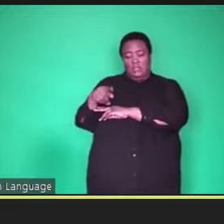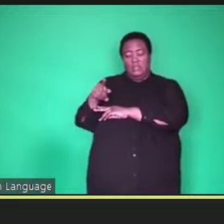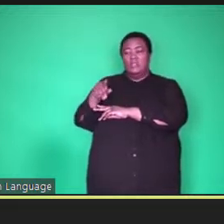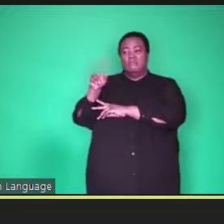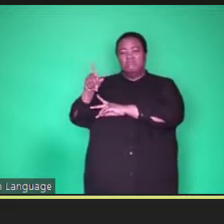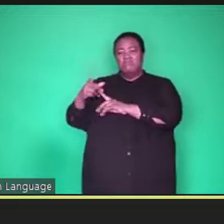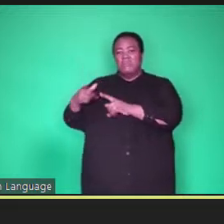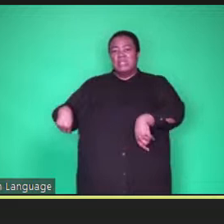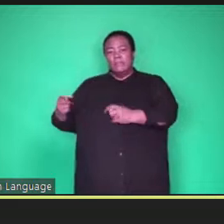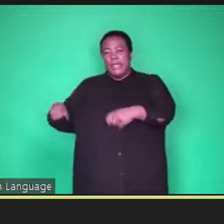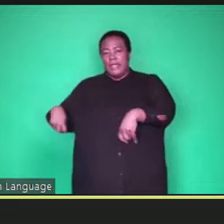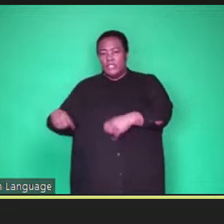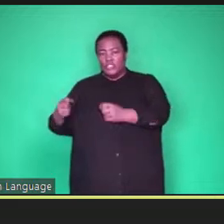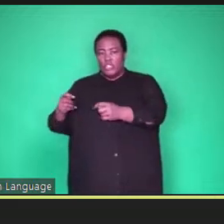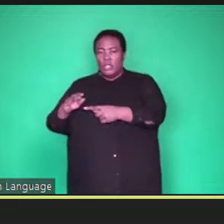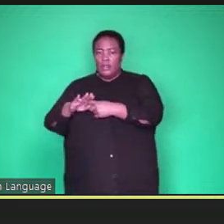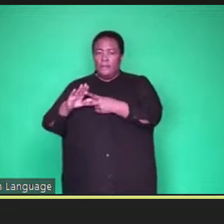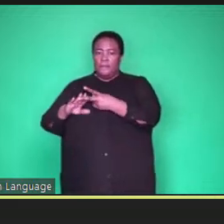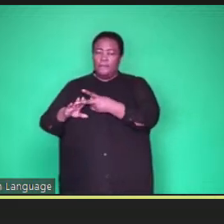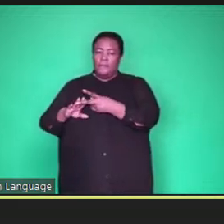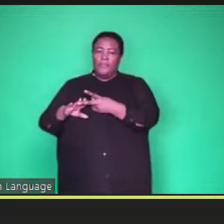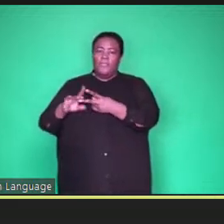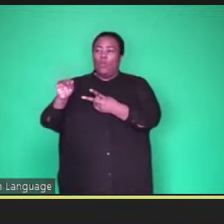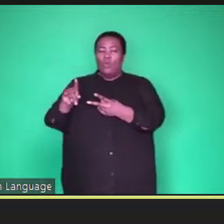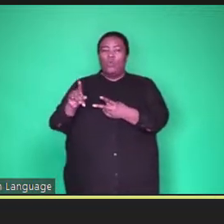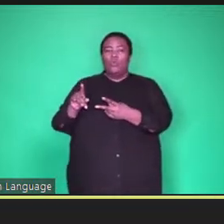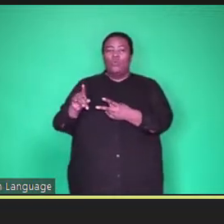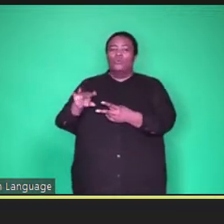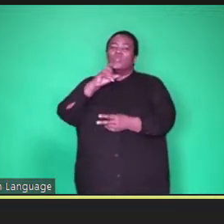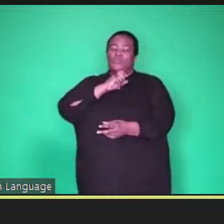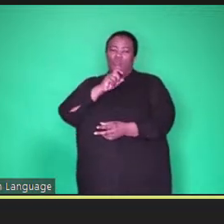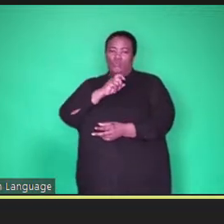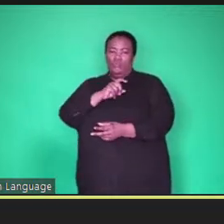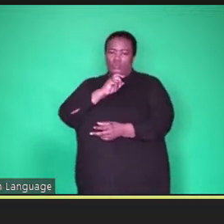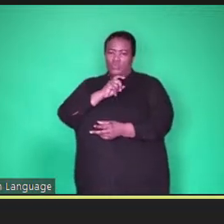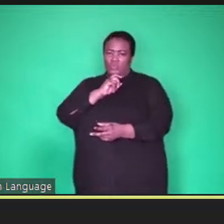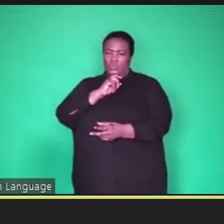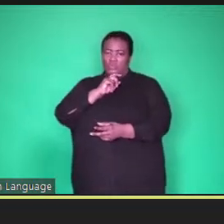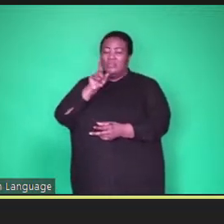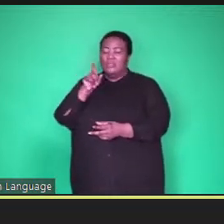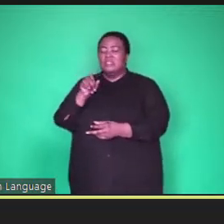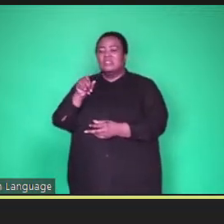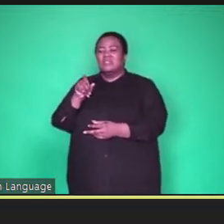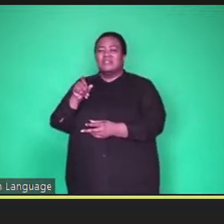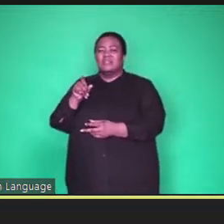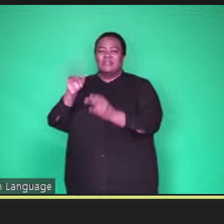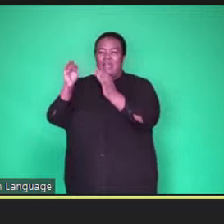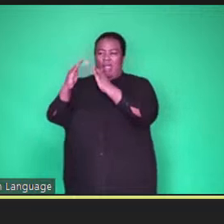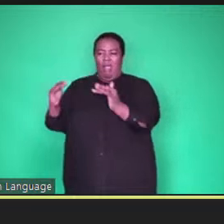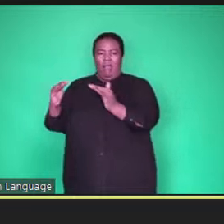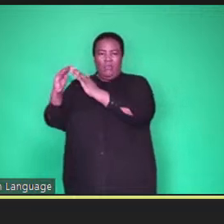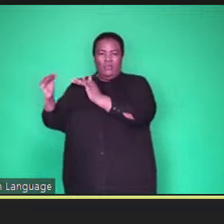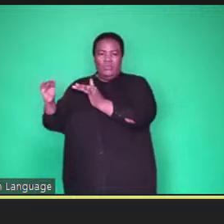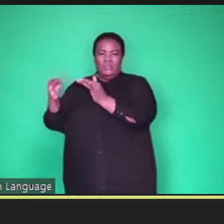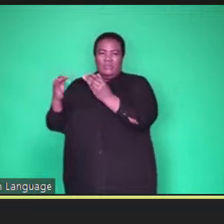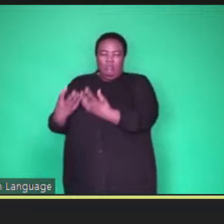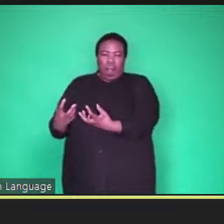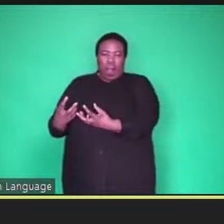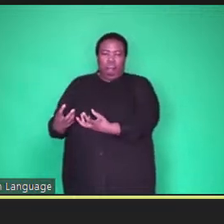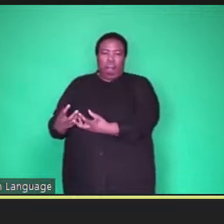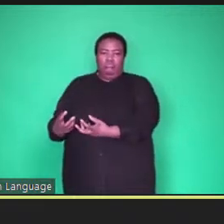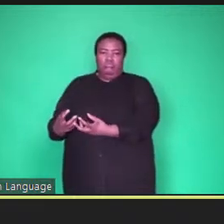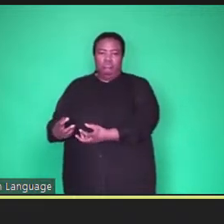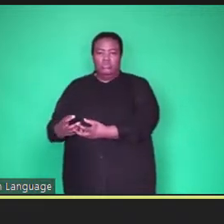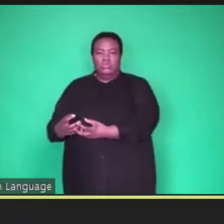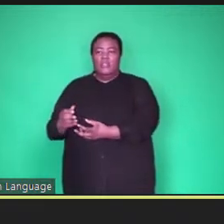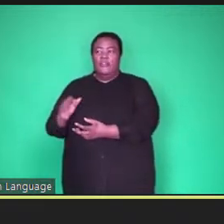expenditure, actually of consumption. So these are consumption. So these are the poorest households, and a fifth of the distribution is in